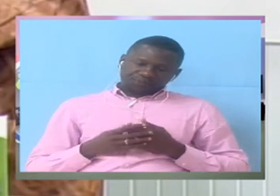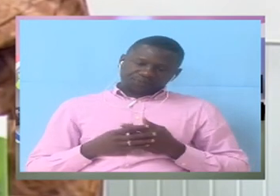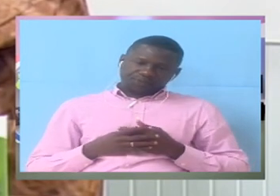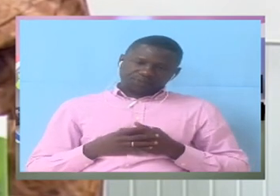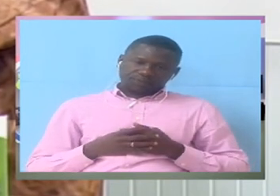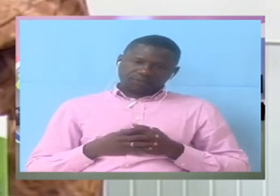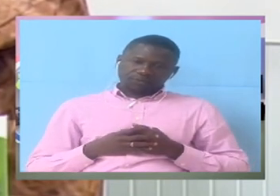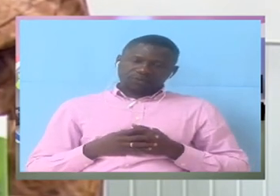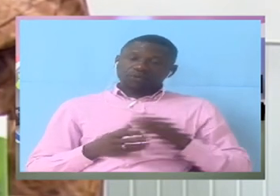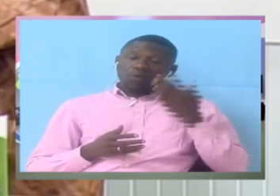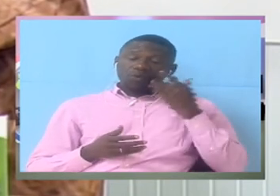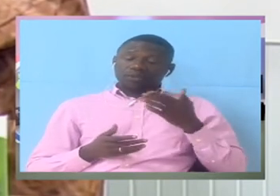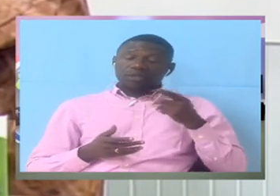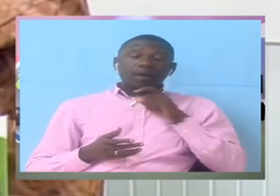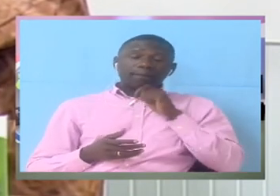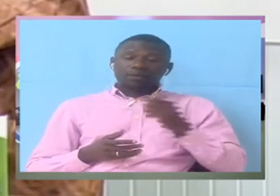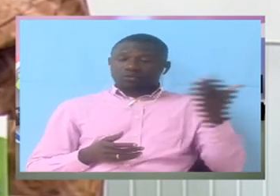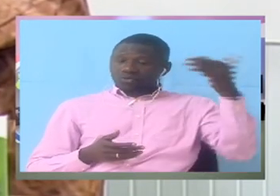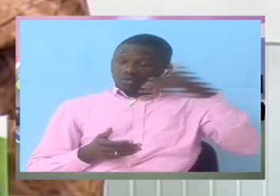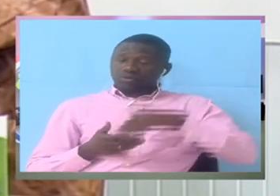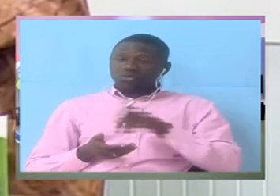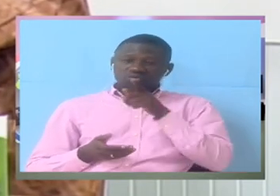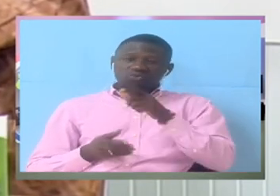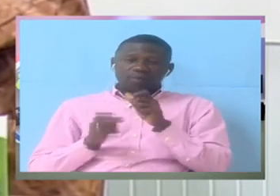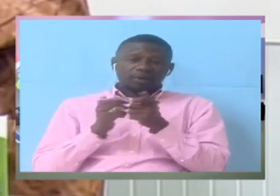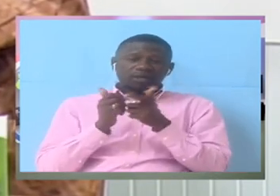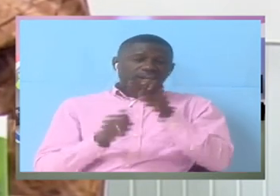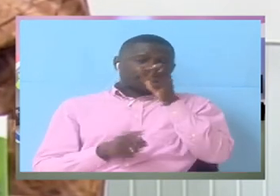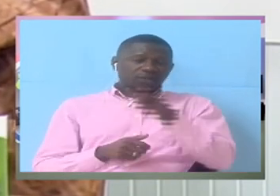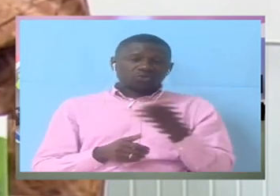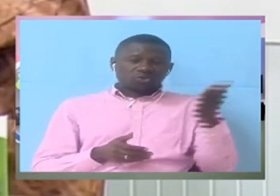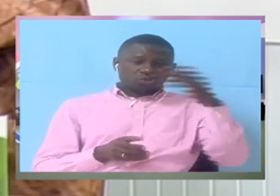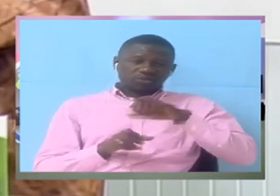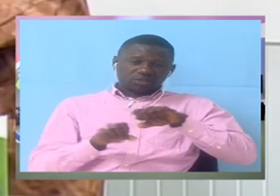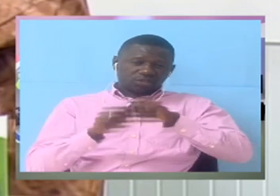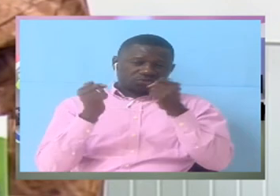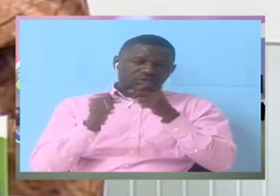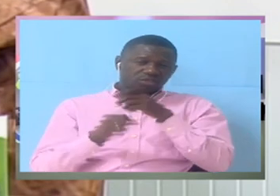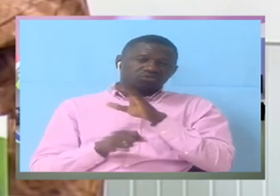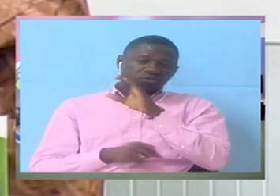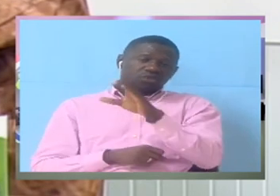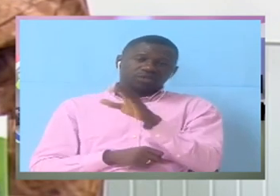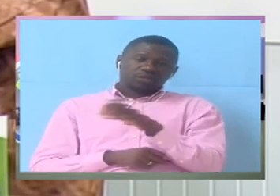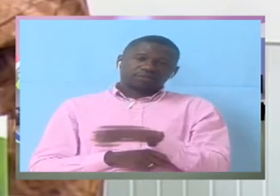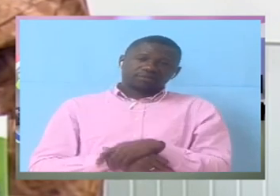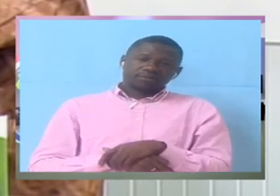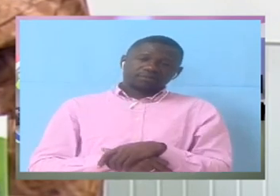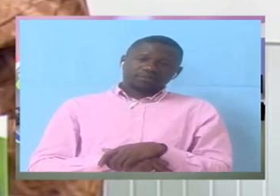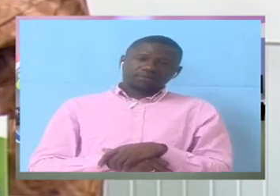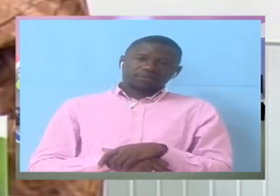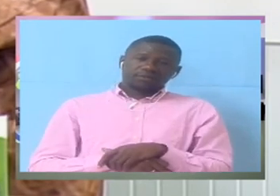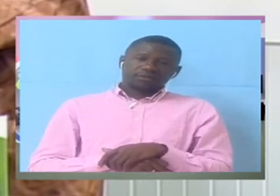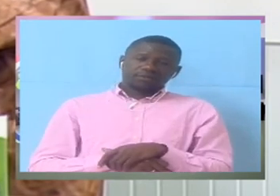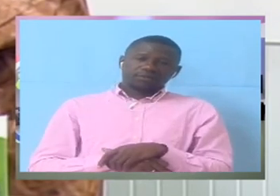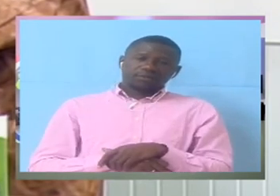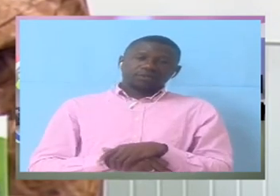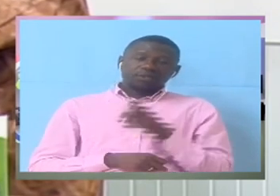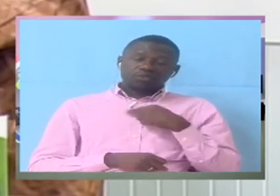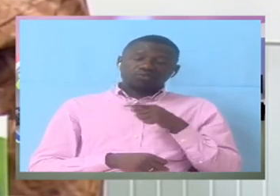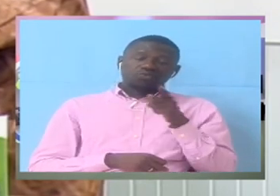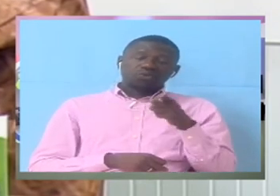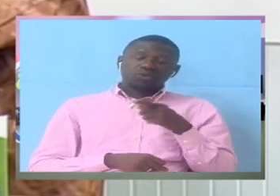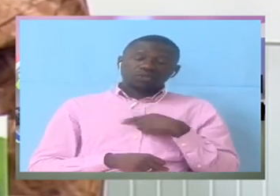comes, he will tell us, human dinkers, you have come to destroy this country. This was